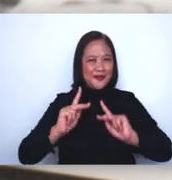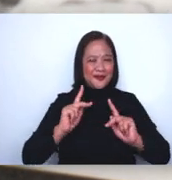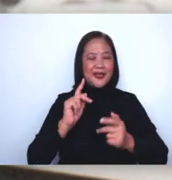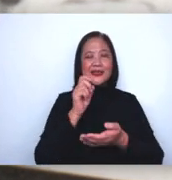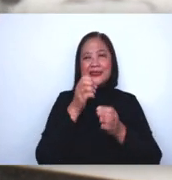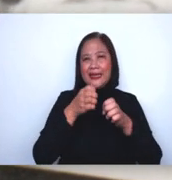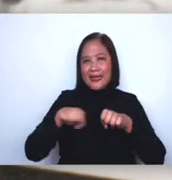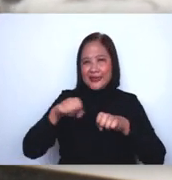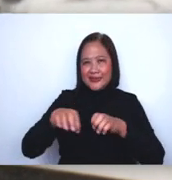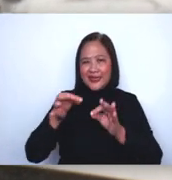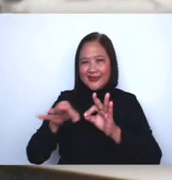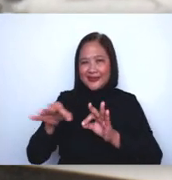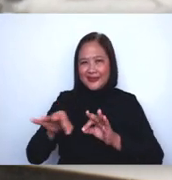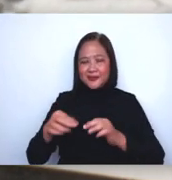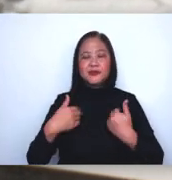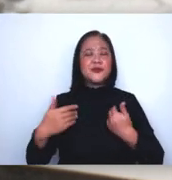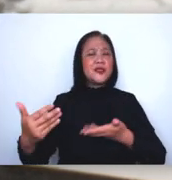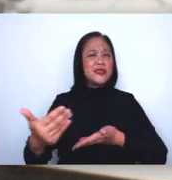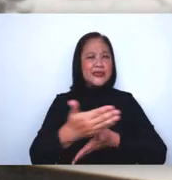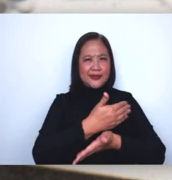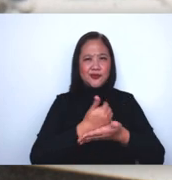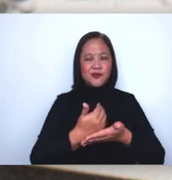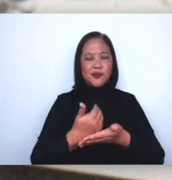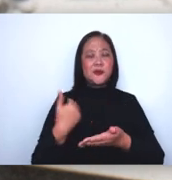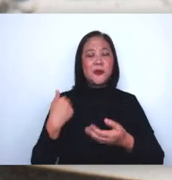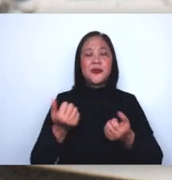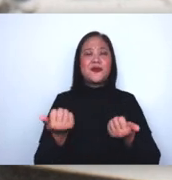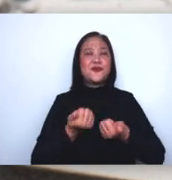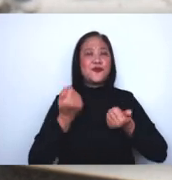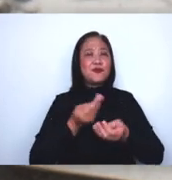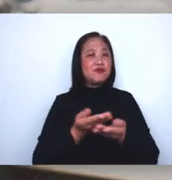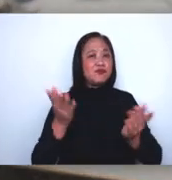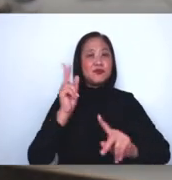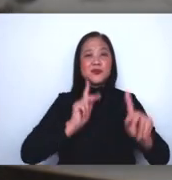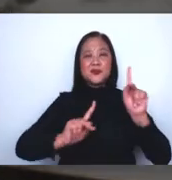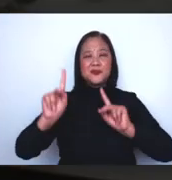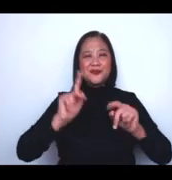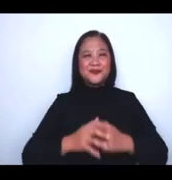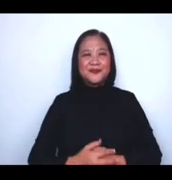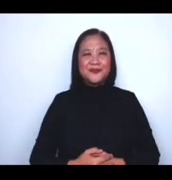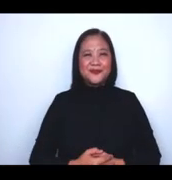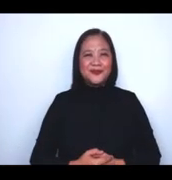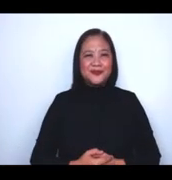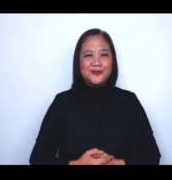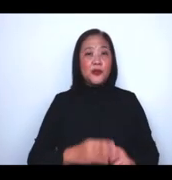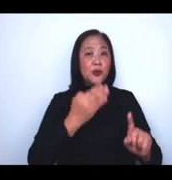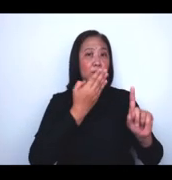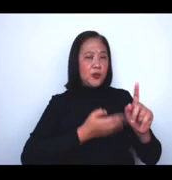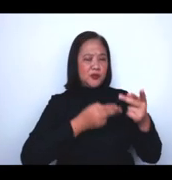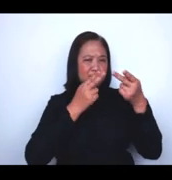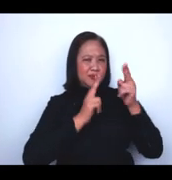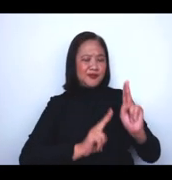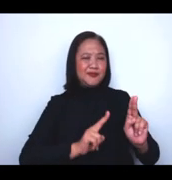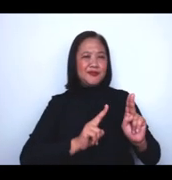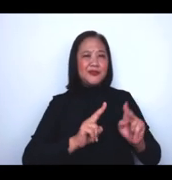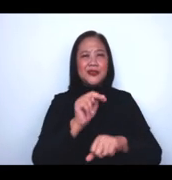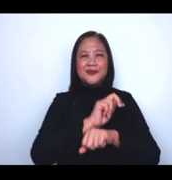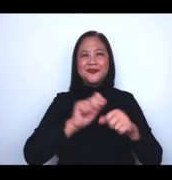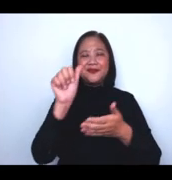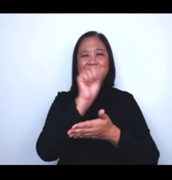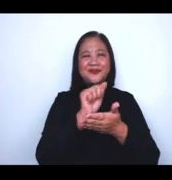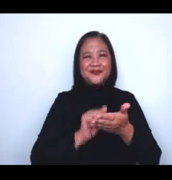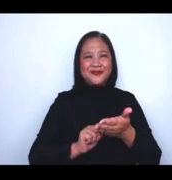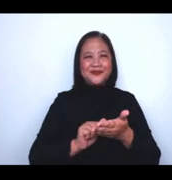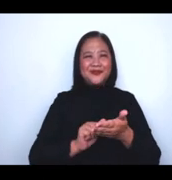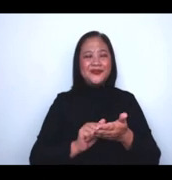essays has yet to be collected and made available to the public. He was accorded the Distinction of National